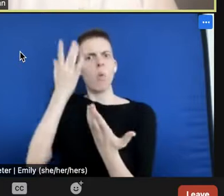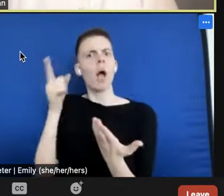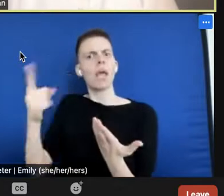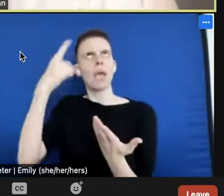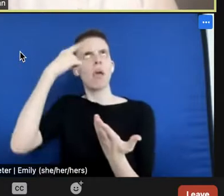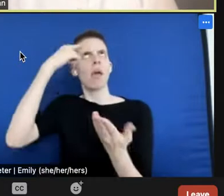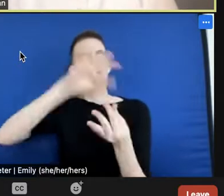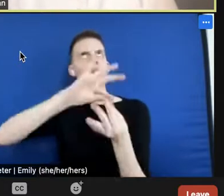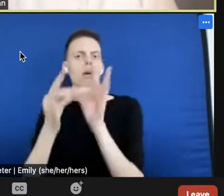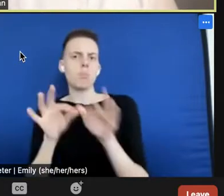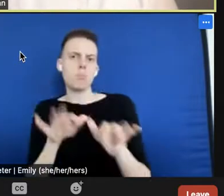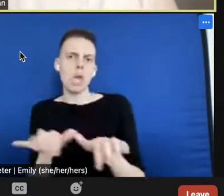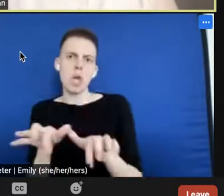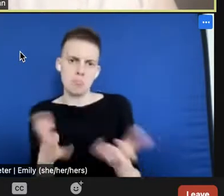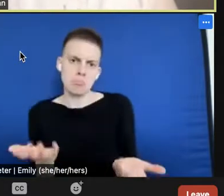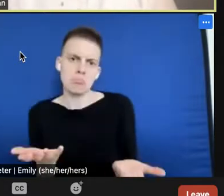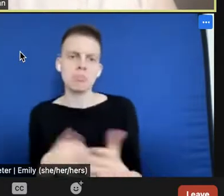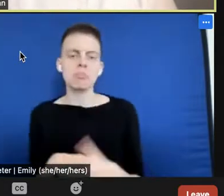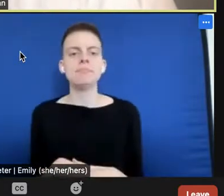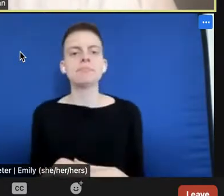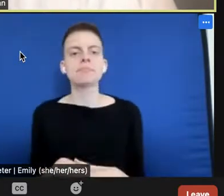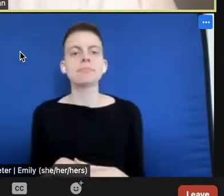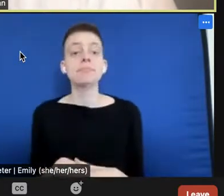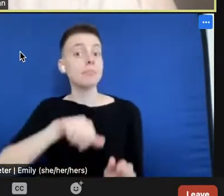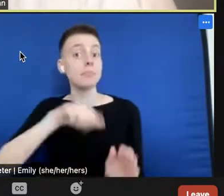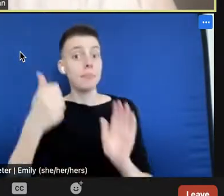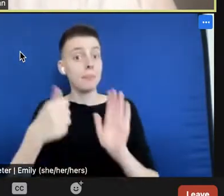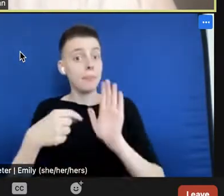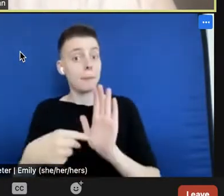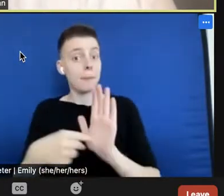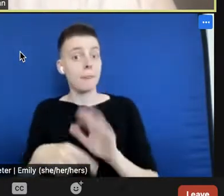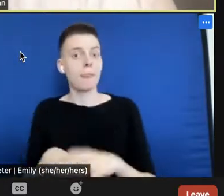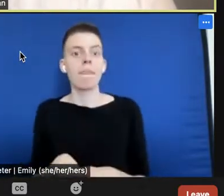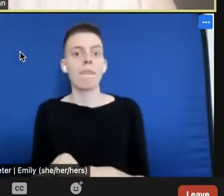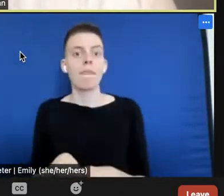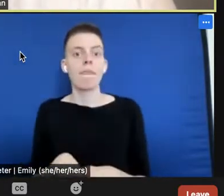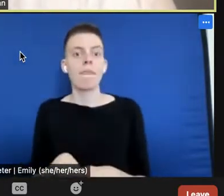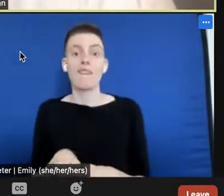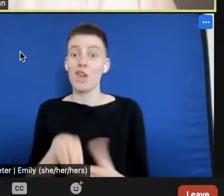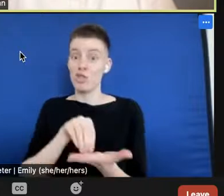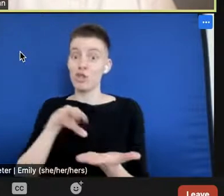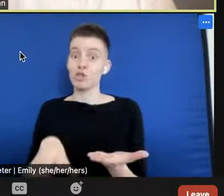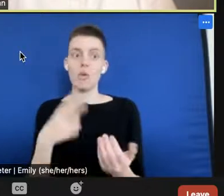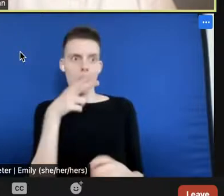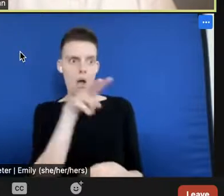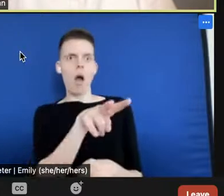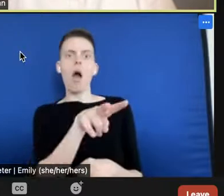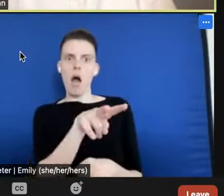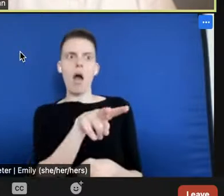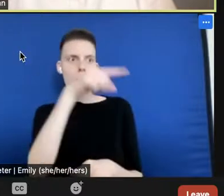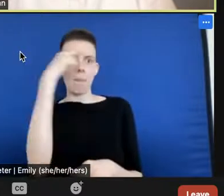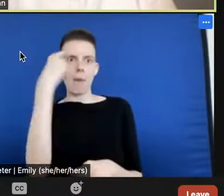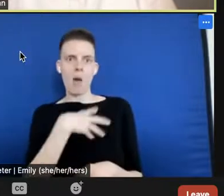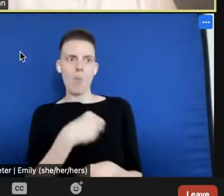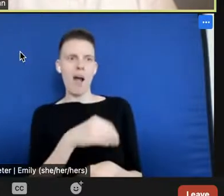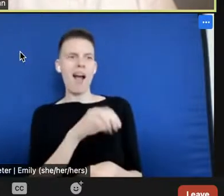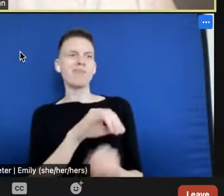This one is an example that shows how this student thought the picture on the left, the black and white picture, he said was a